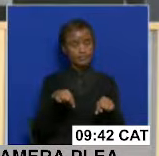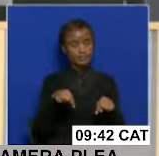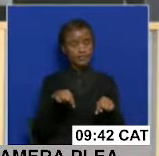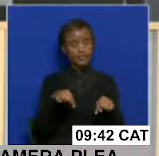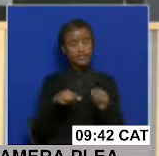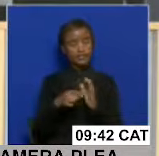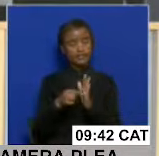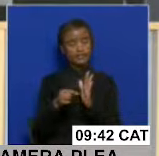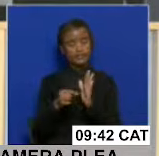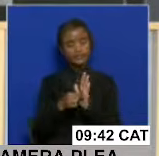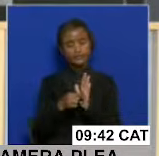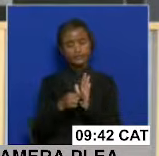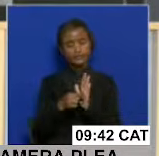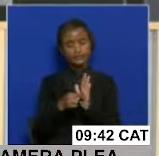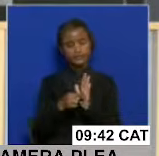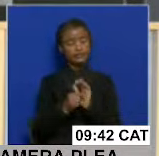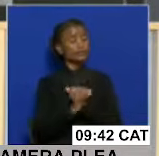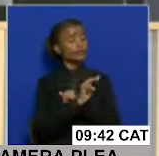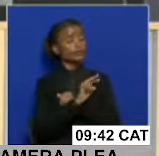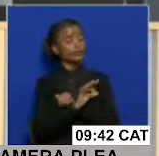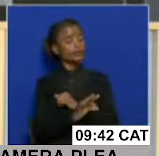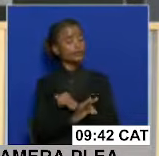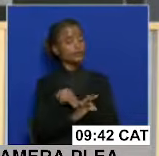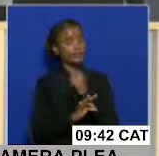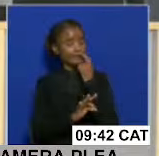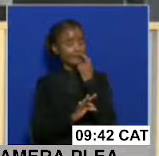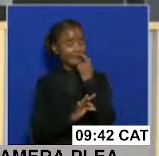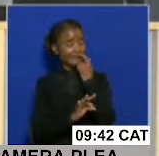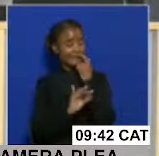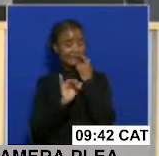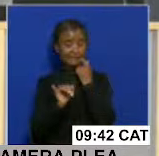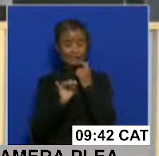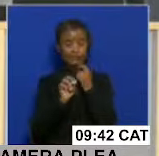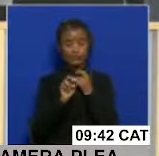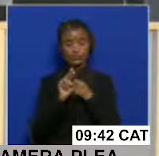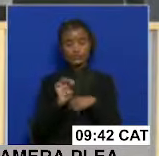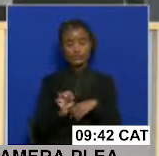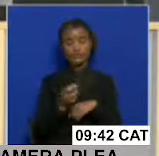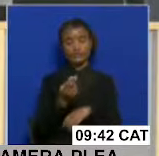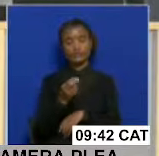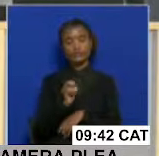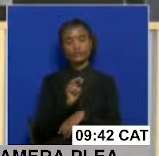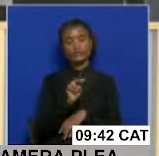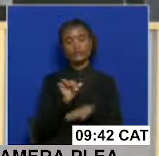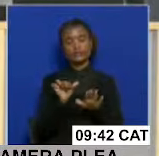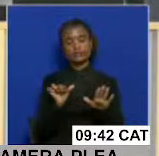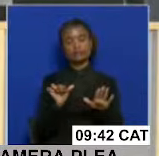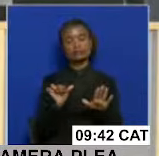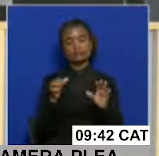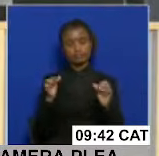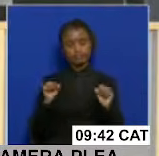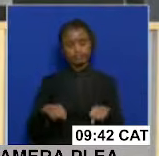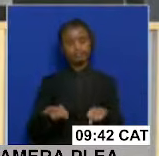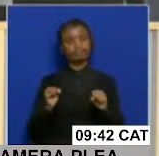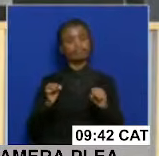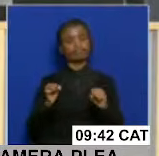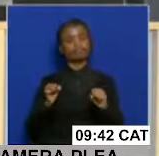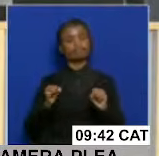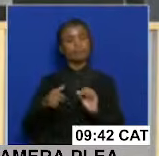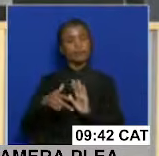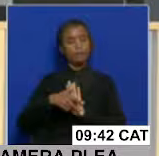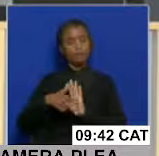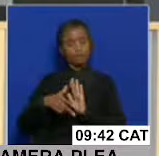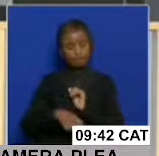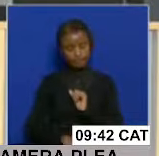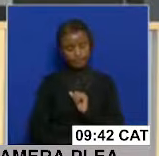23rd of June. 23 June 2026 is granted. The testimony of